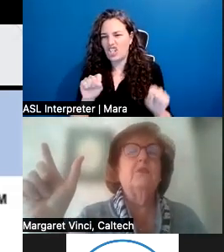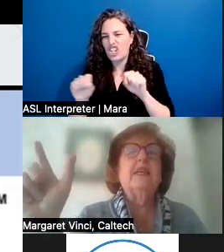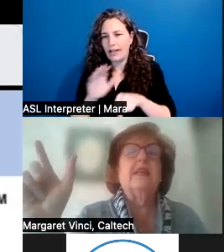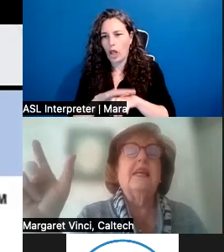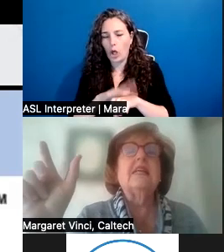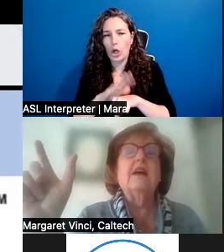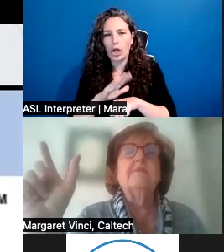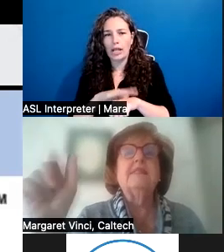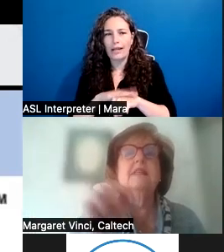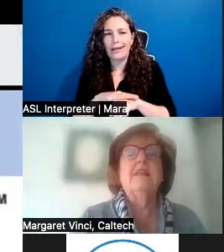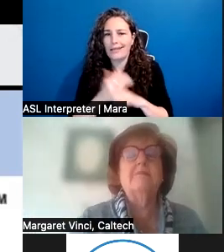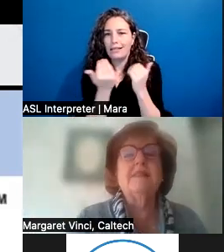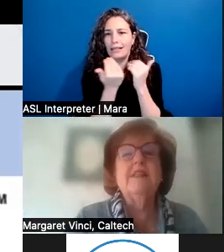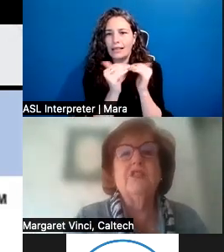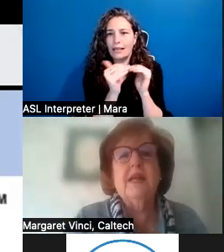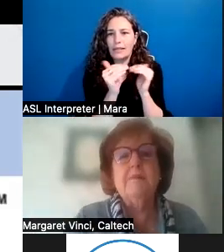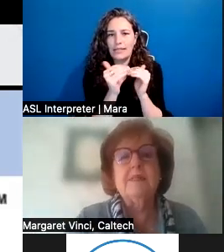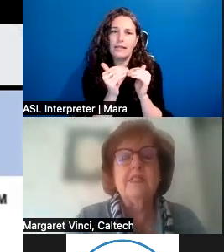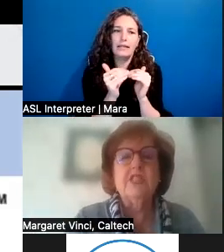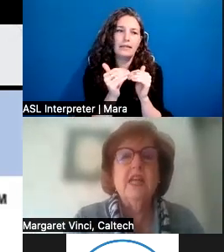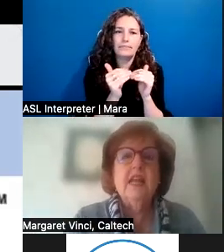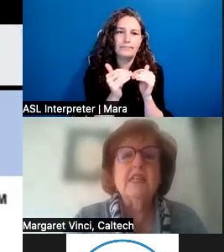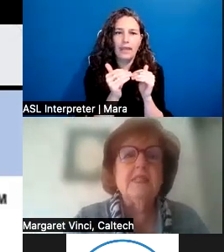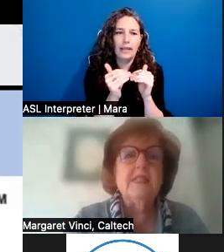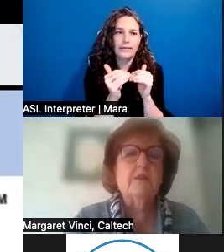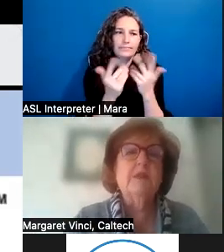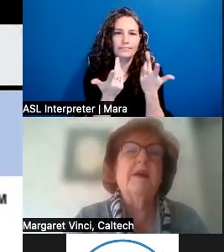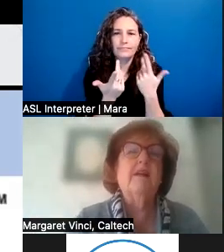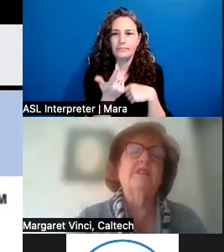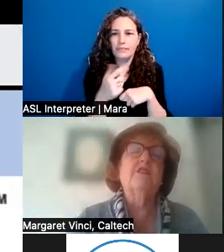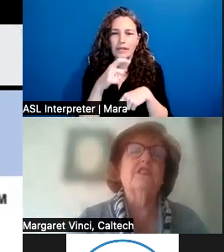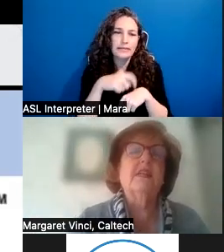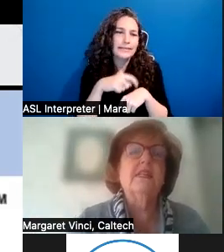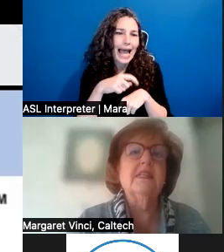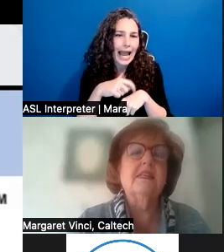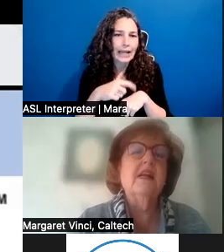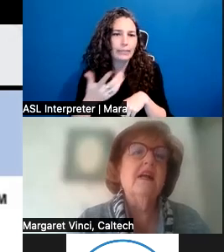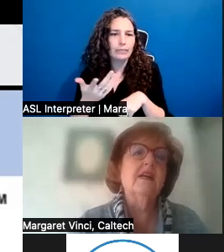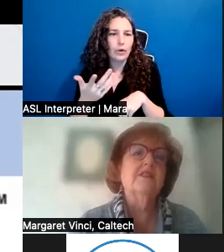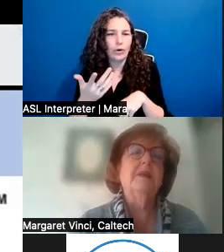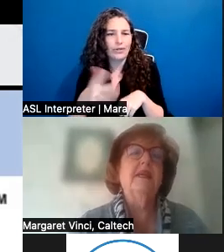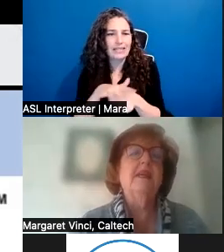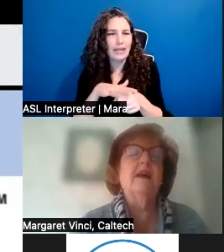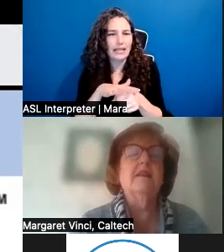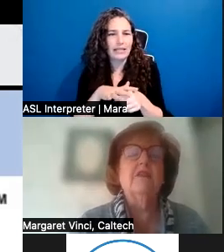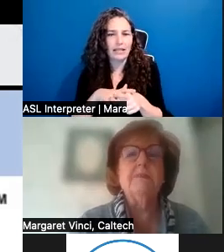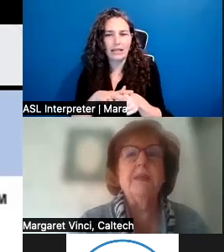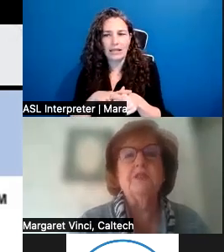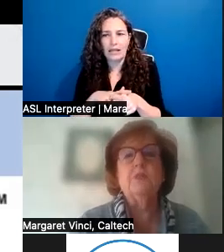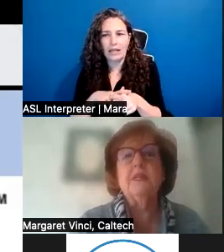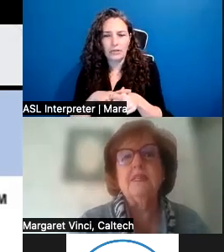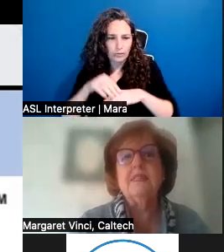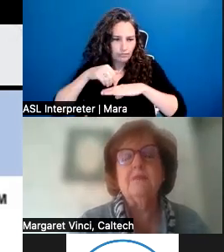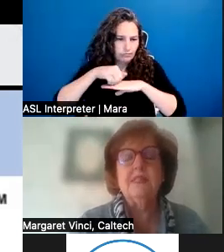space that we can and time to send a message. So that message has been determined by our social scientists to be alerting